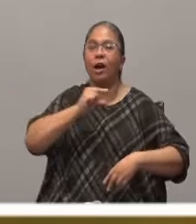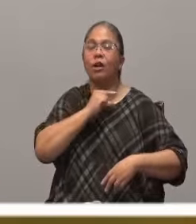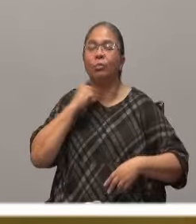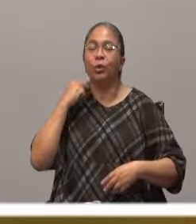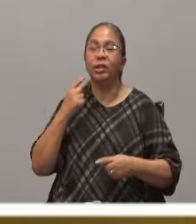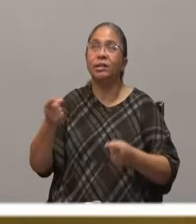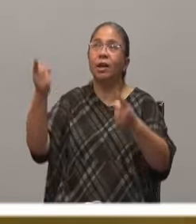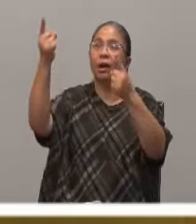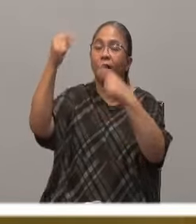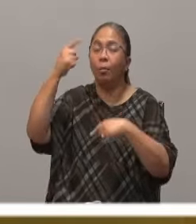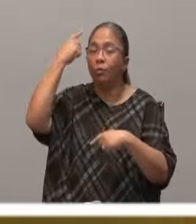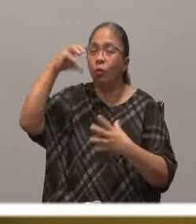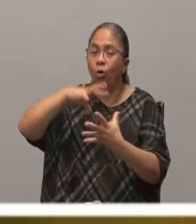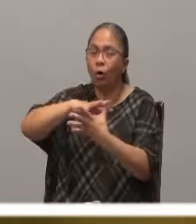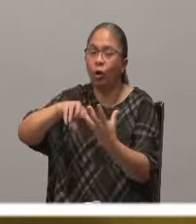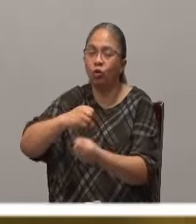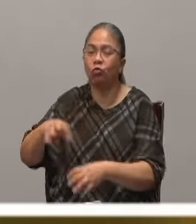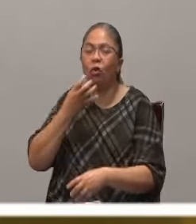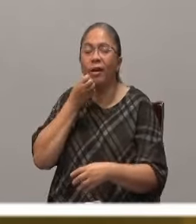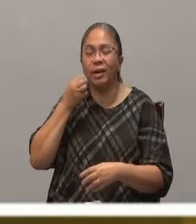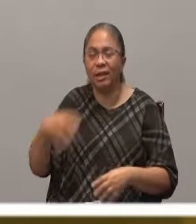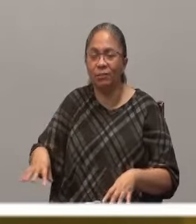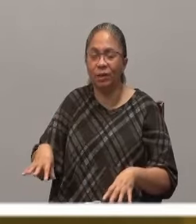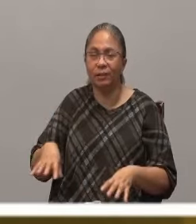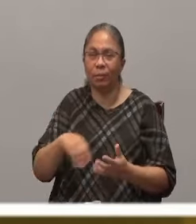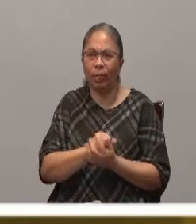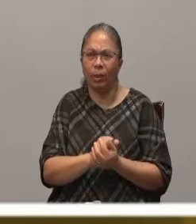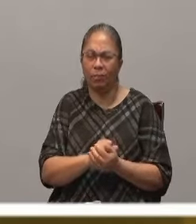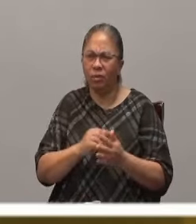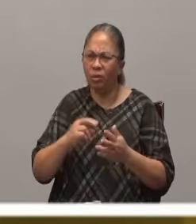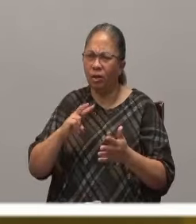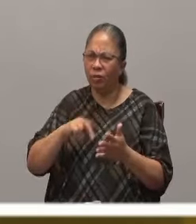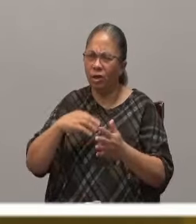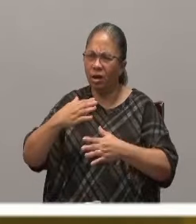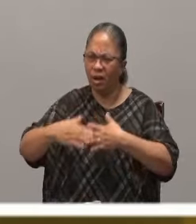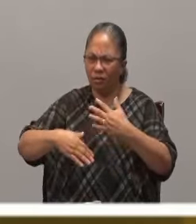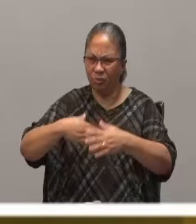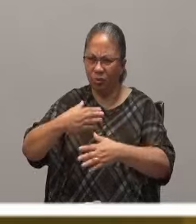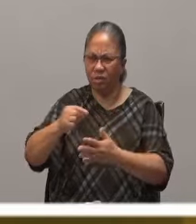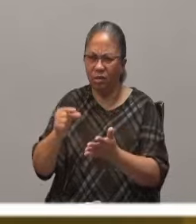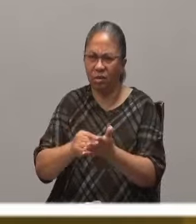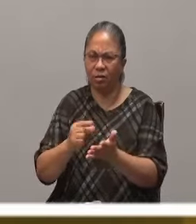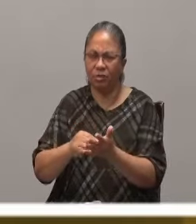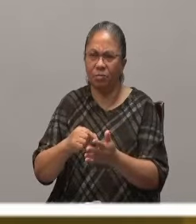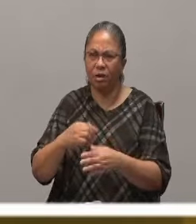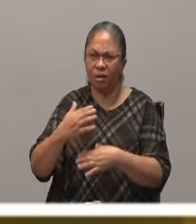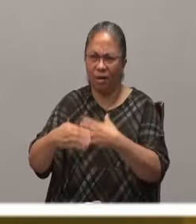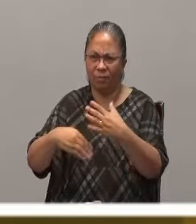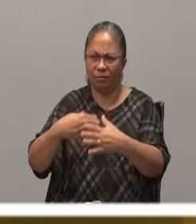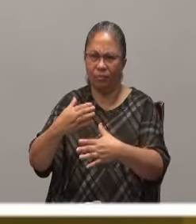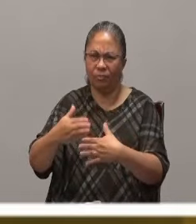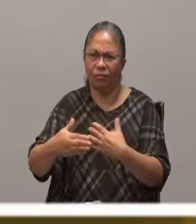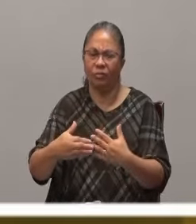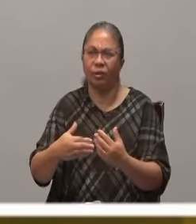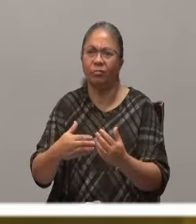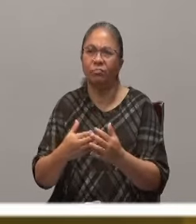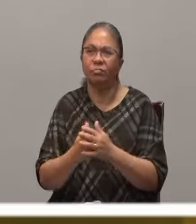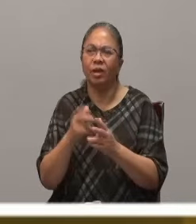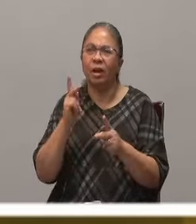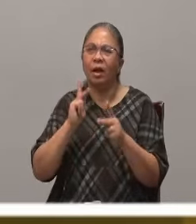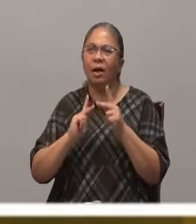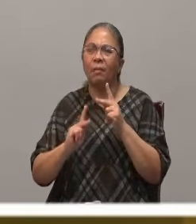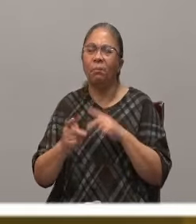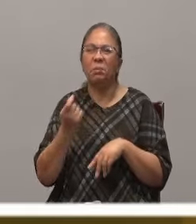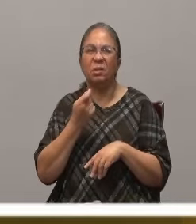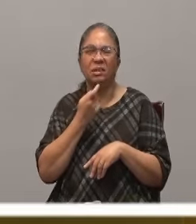evil. Later on in Mark, there's a cryptic text when Jesus, they accuse him of being